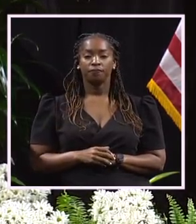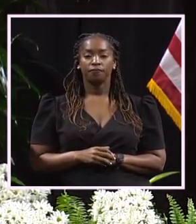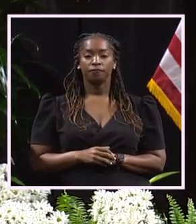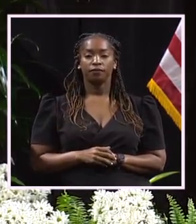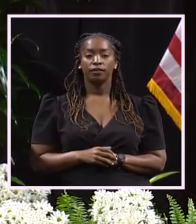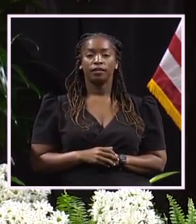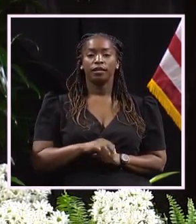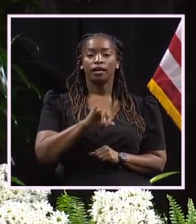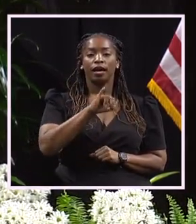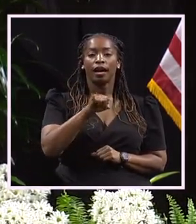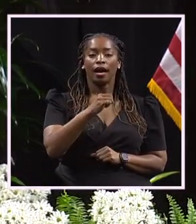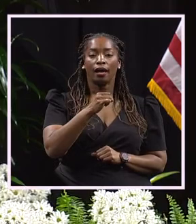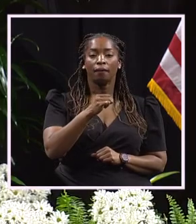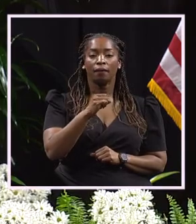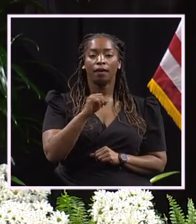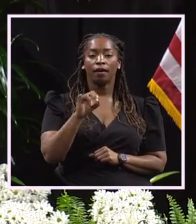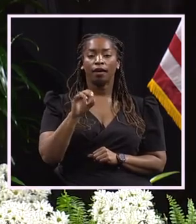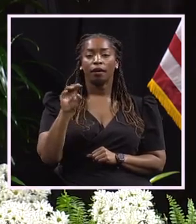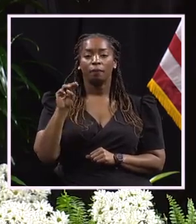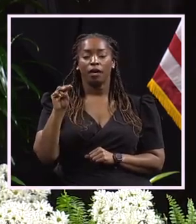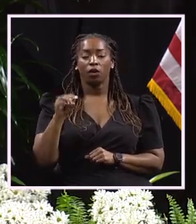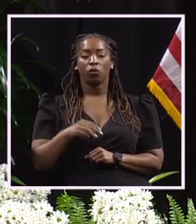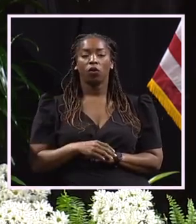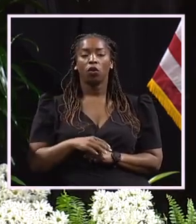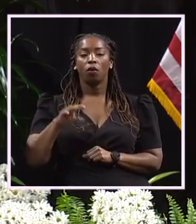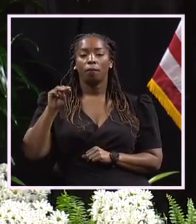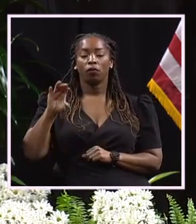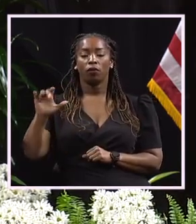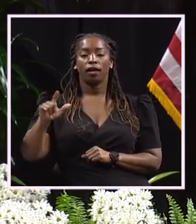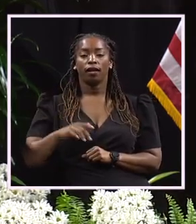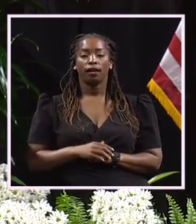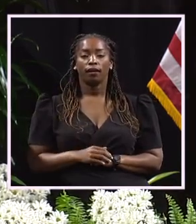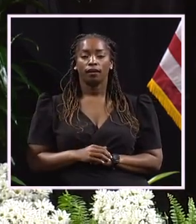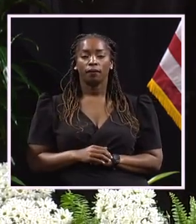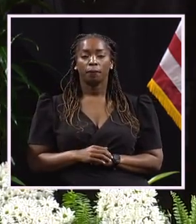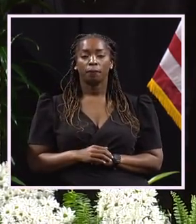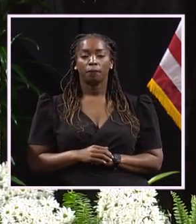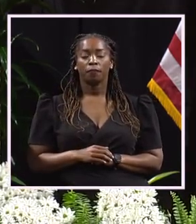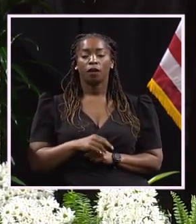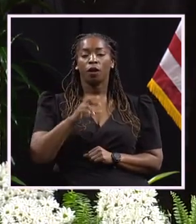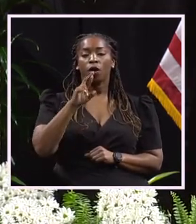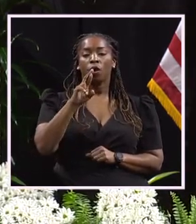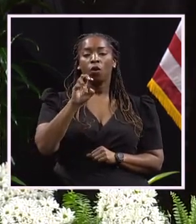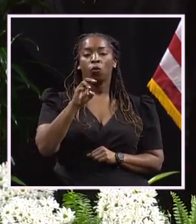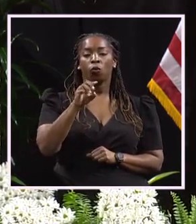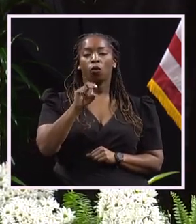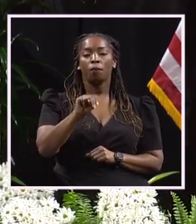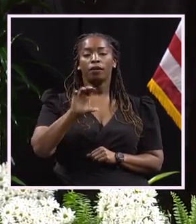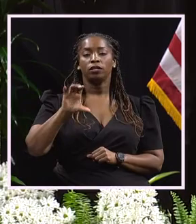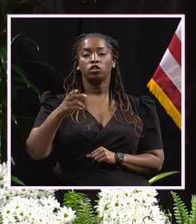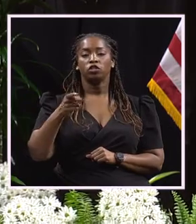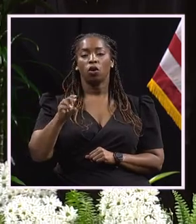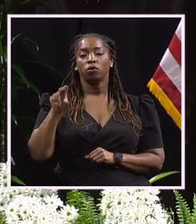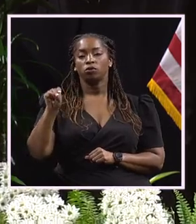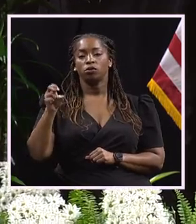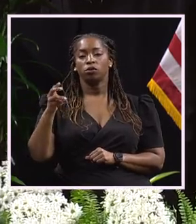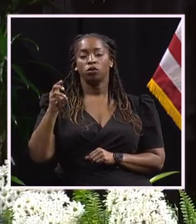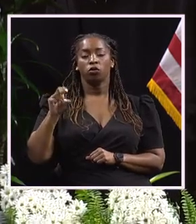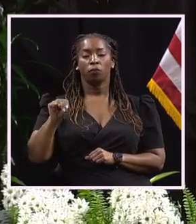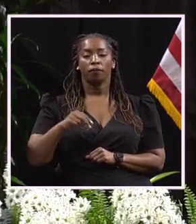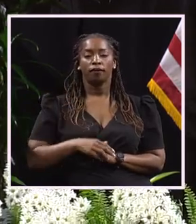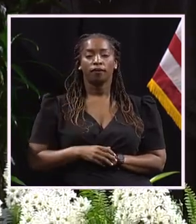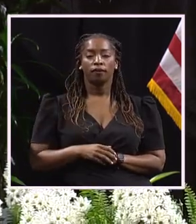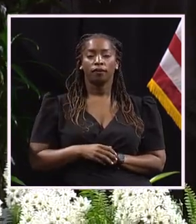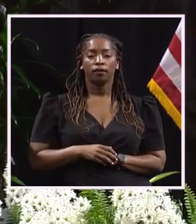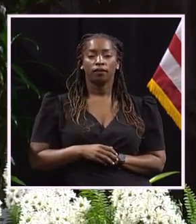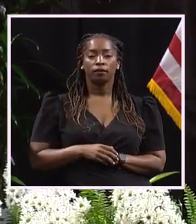Jaime Andres Nieto, magna cum laude, Ronan Charles Norman, Martha Lucia